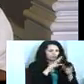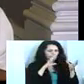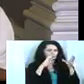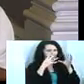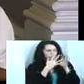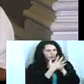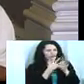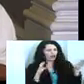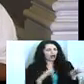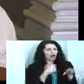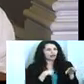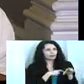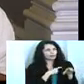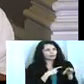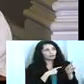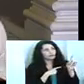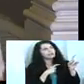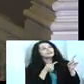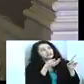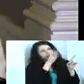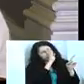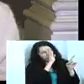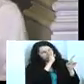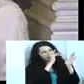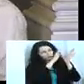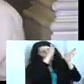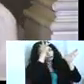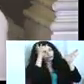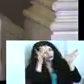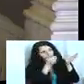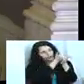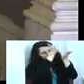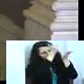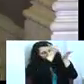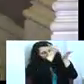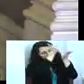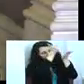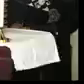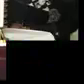do. To God be the glory. Amen.